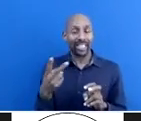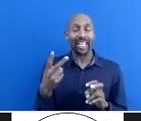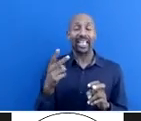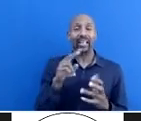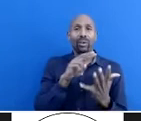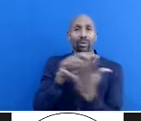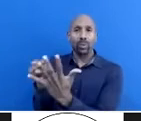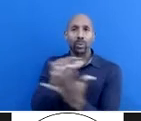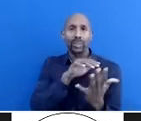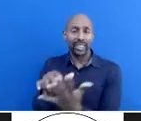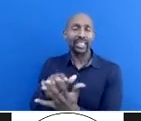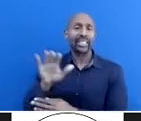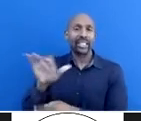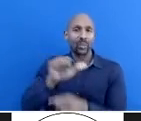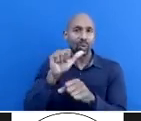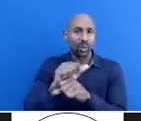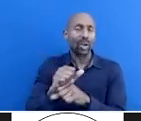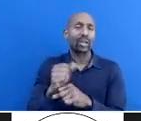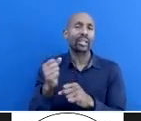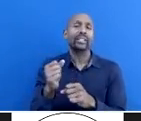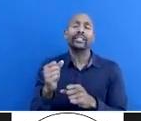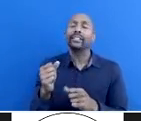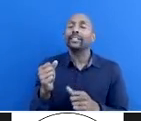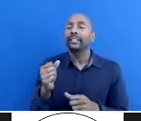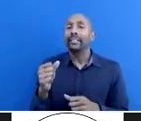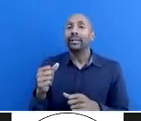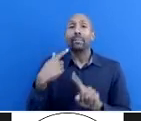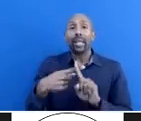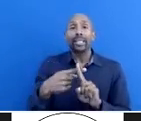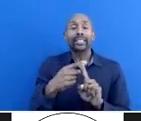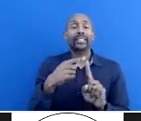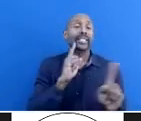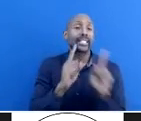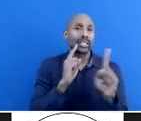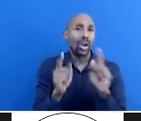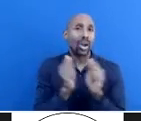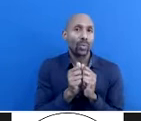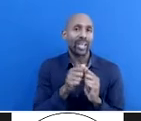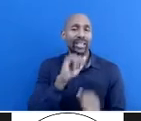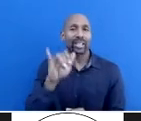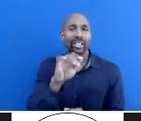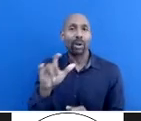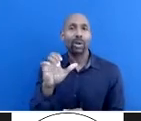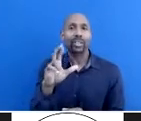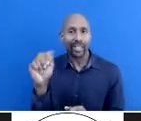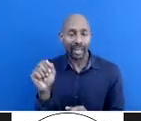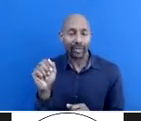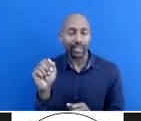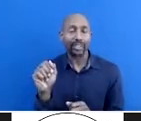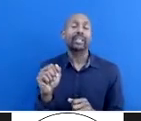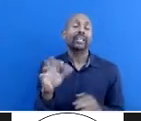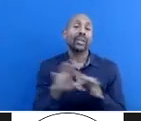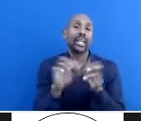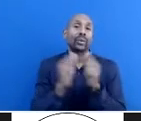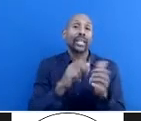dialogued over a fair amount of time with this artist himself, the meanings of some of the works that he was